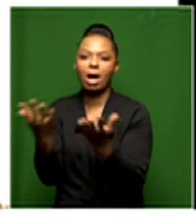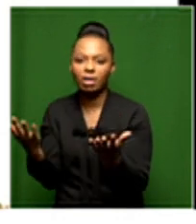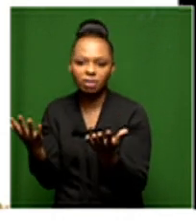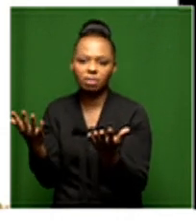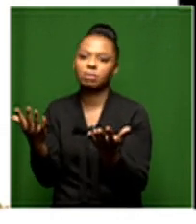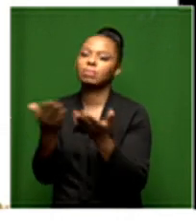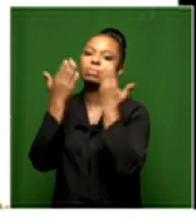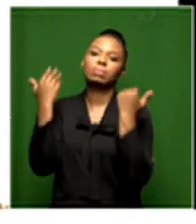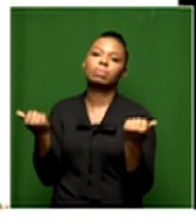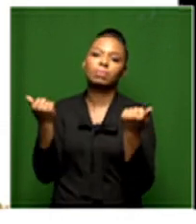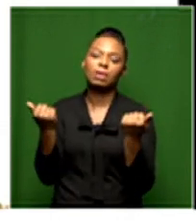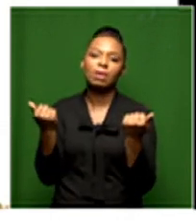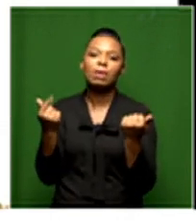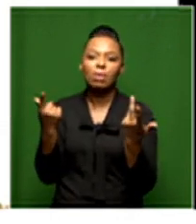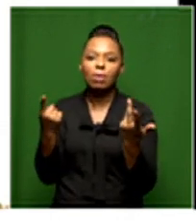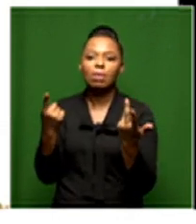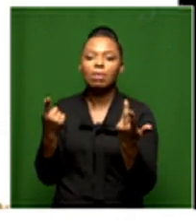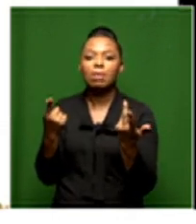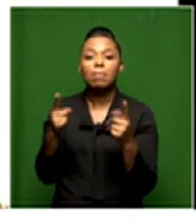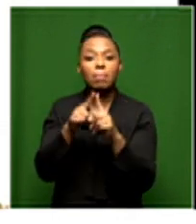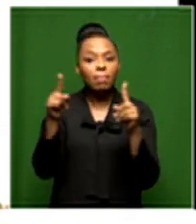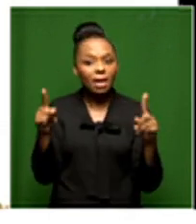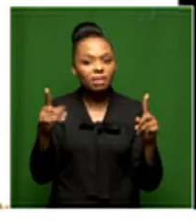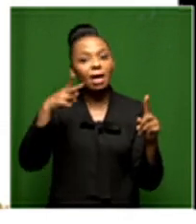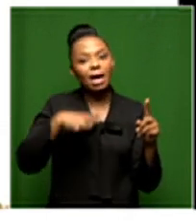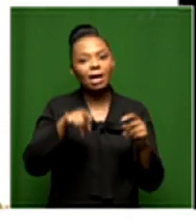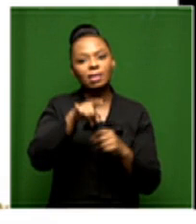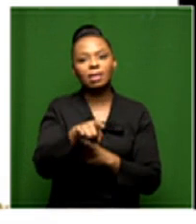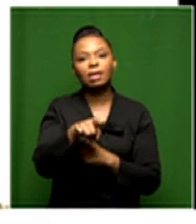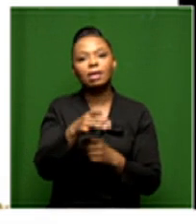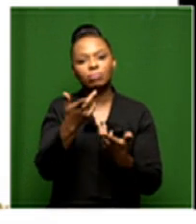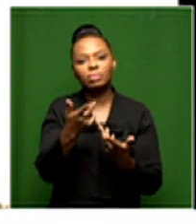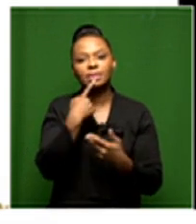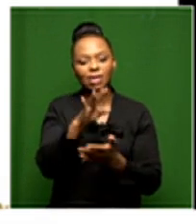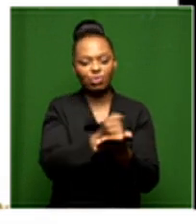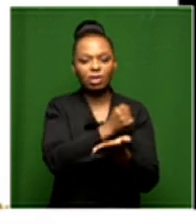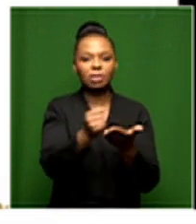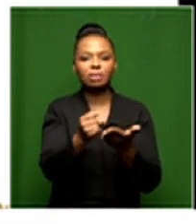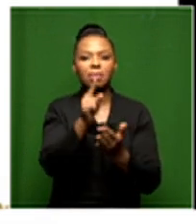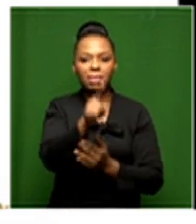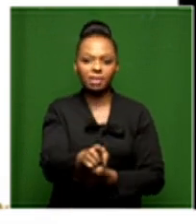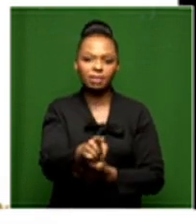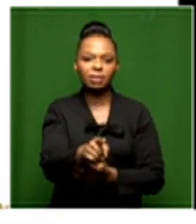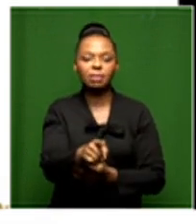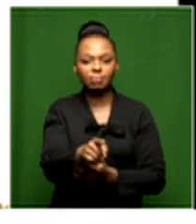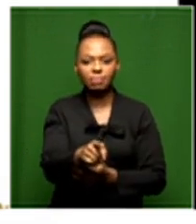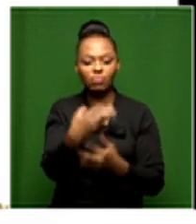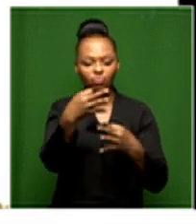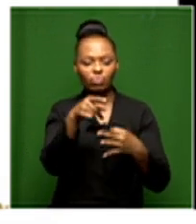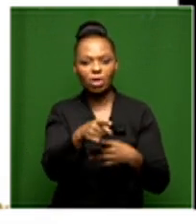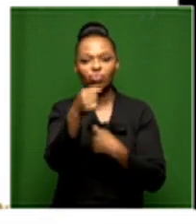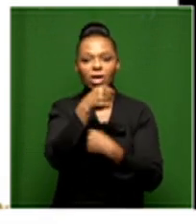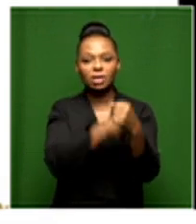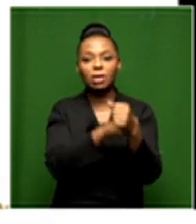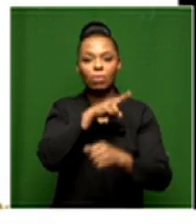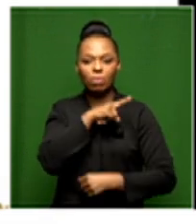asked to register. And many of them have, but the others are encouraged, obviously, to register through the B4SA structure, so